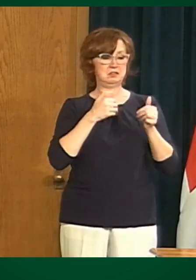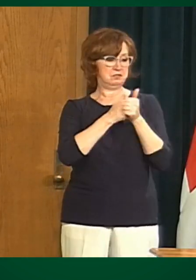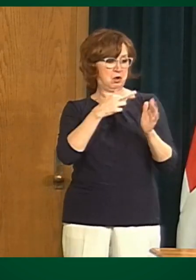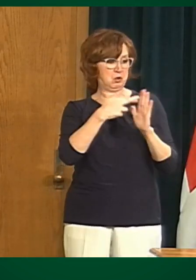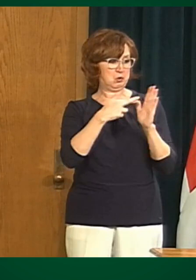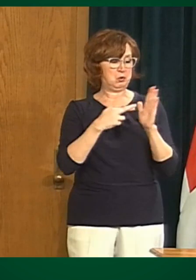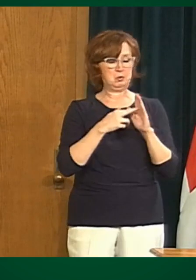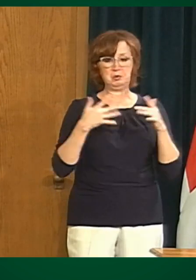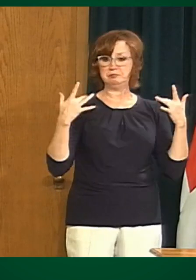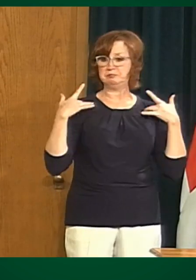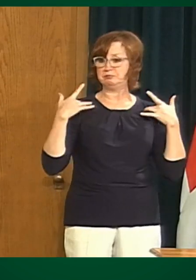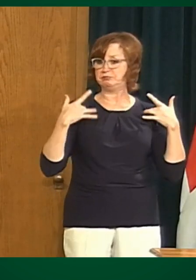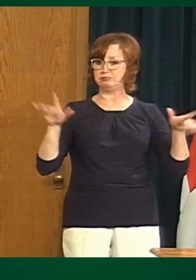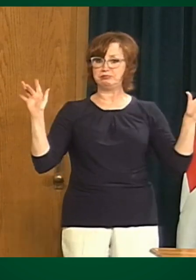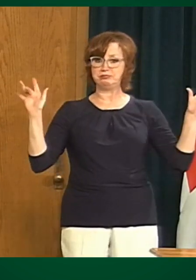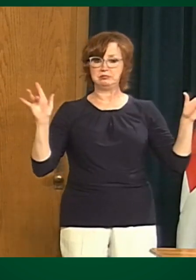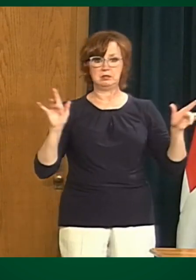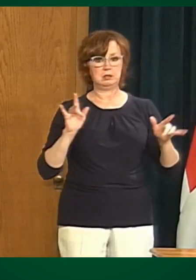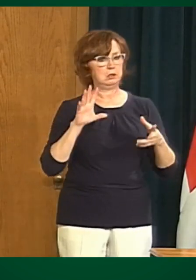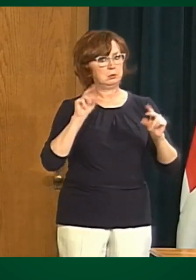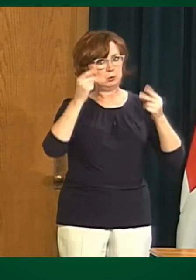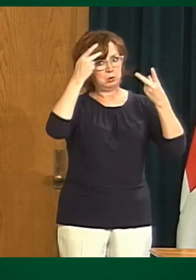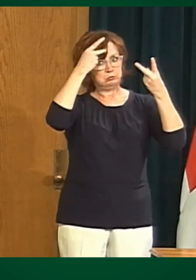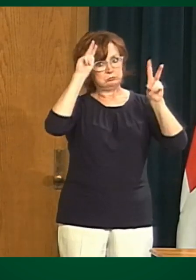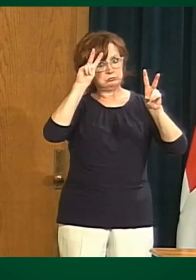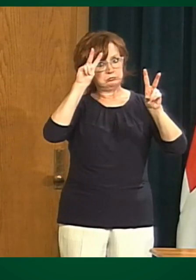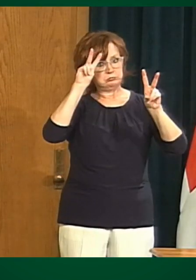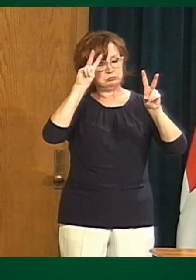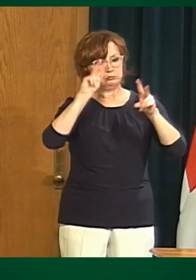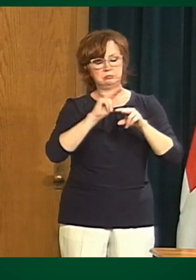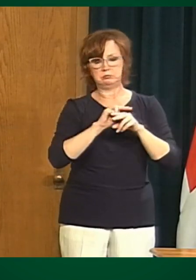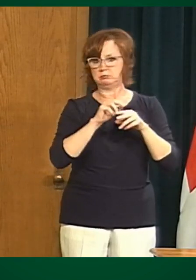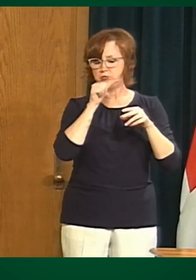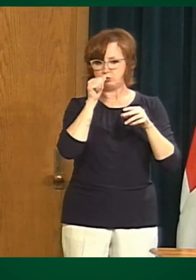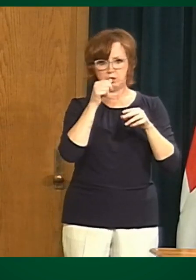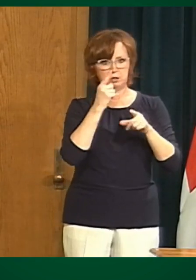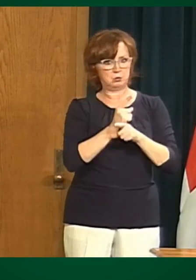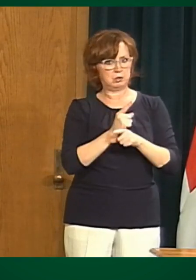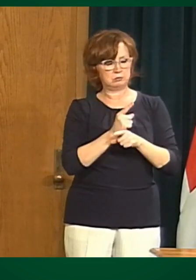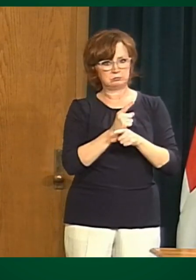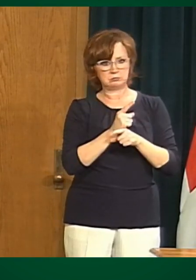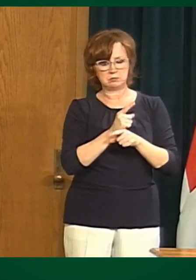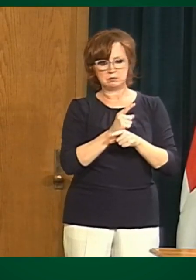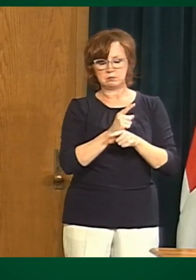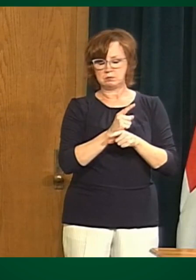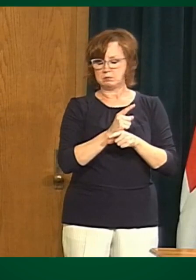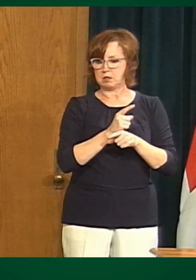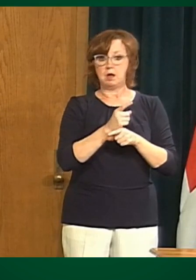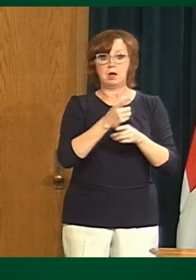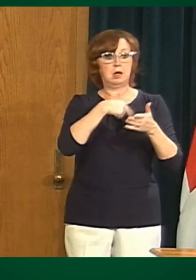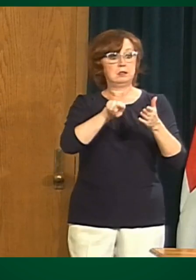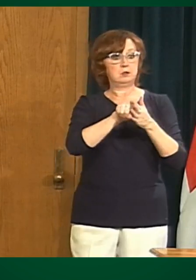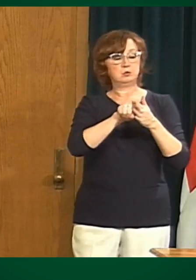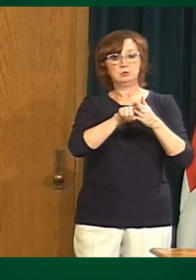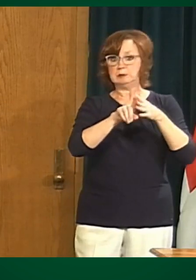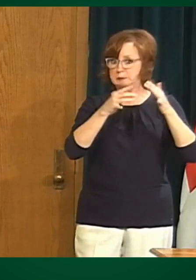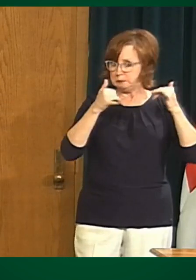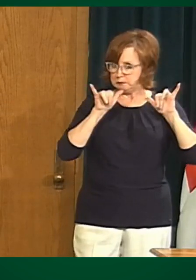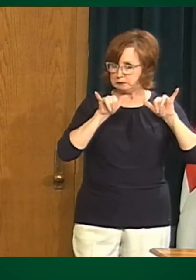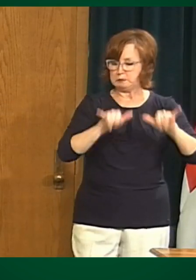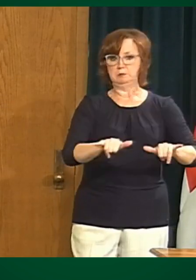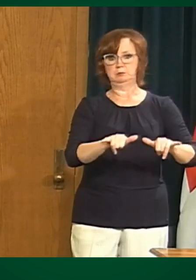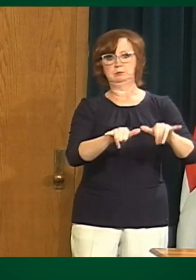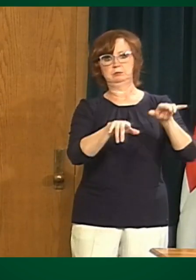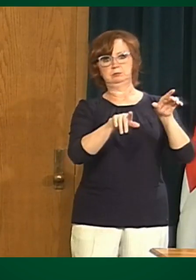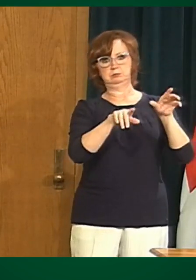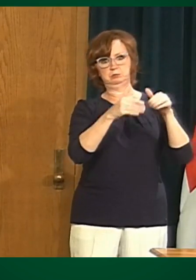practices, that is a complete misinterpretation of what we have been saying. Good physical distancing practices, they need to